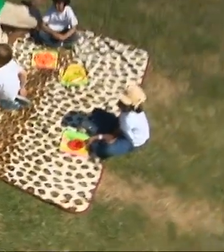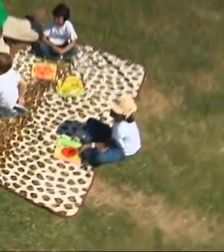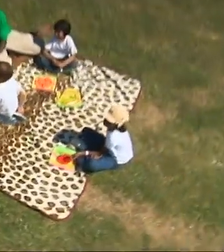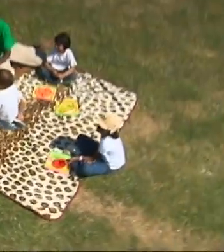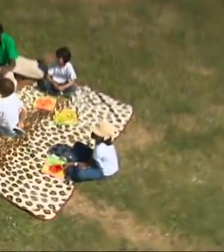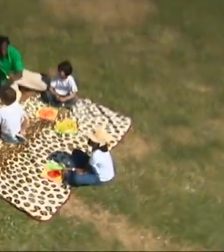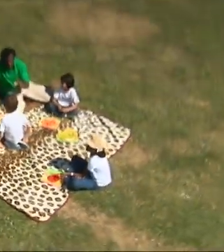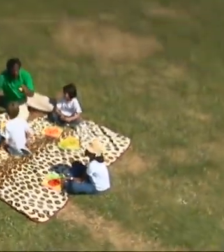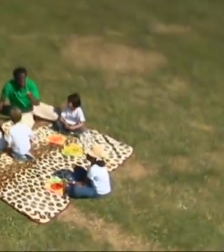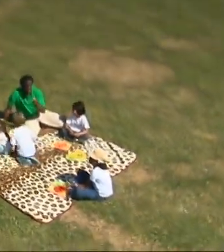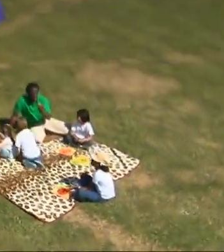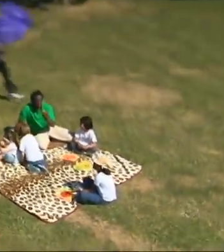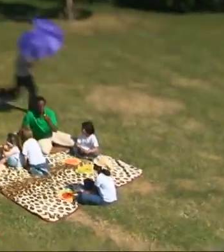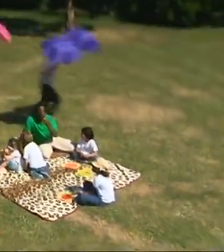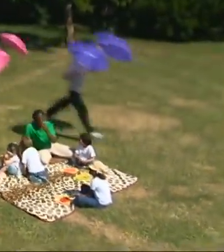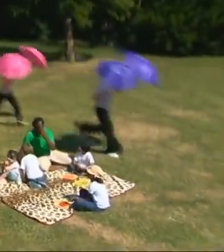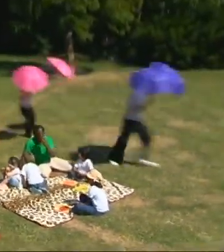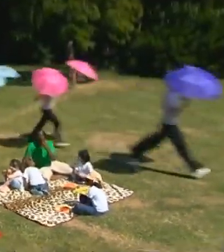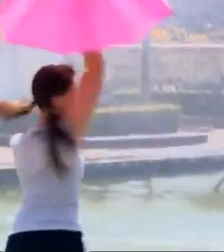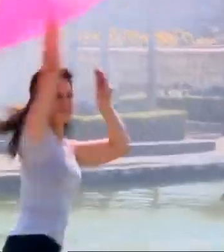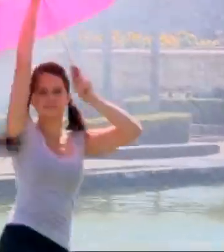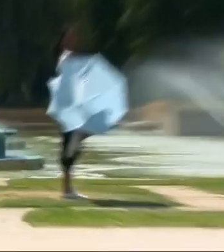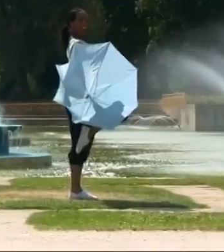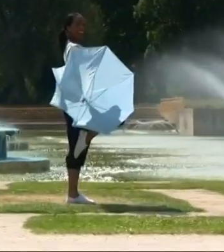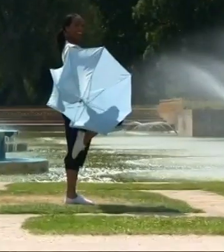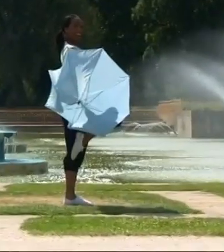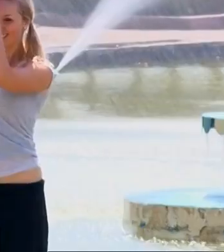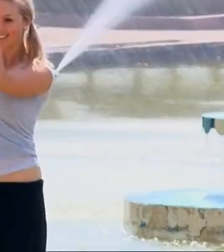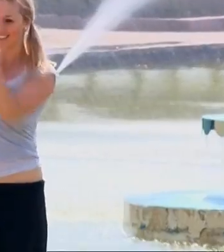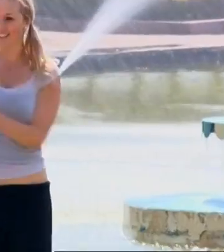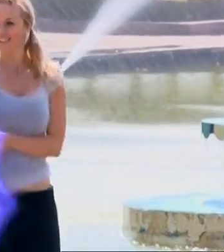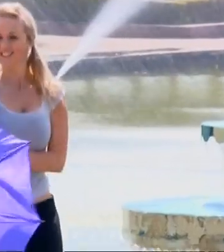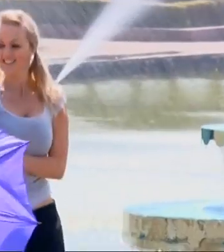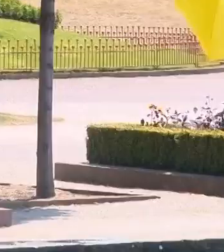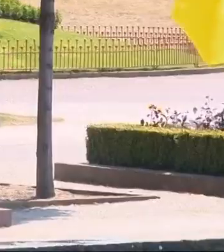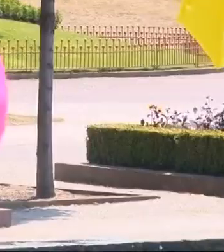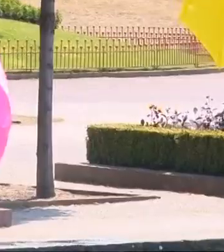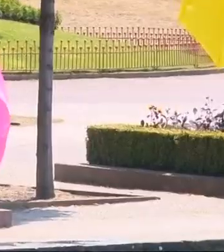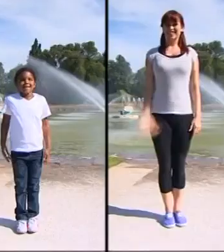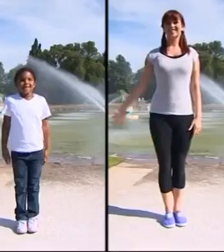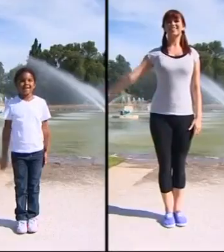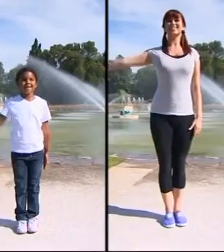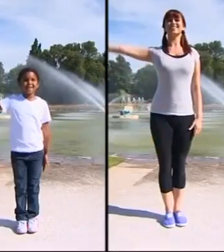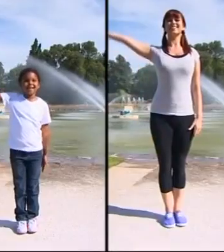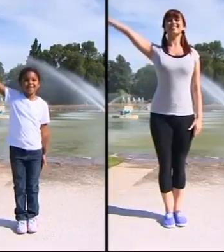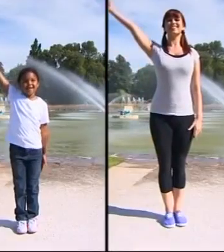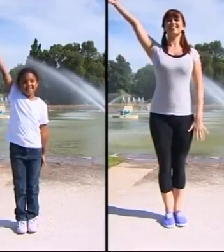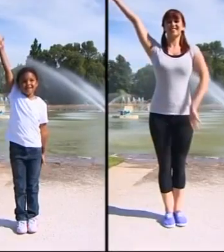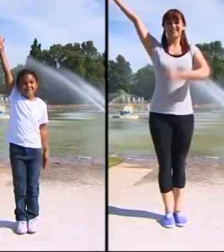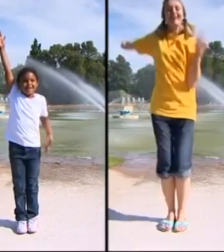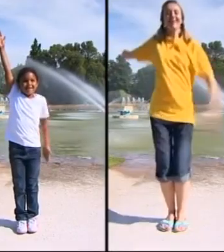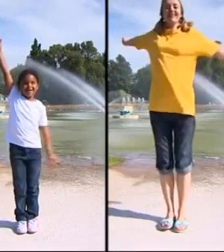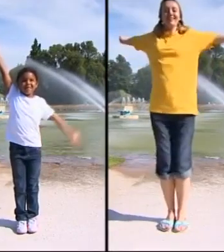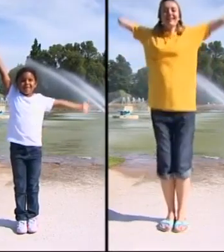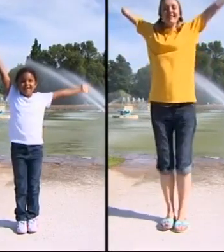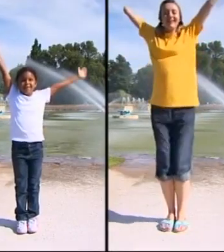in the park, Beneath the rainbow's eye. long sunny summer nights But never get dark. Summer, summer,